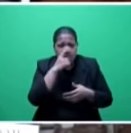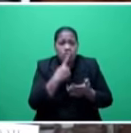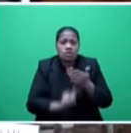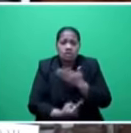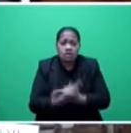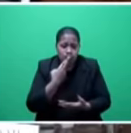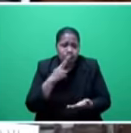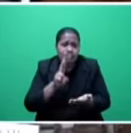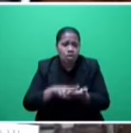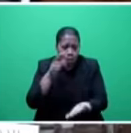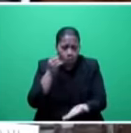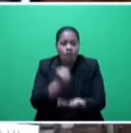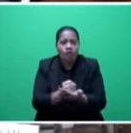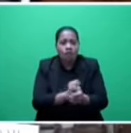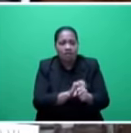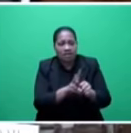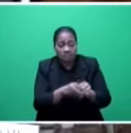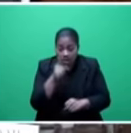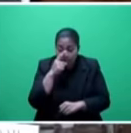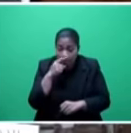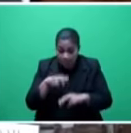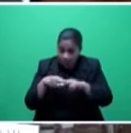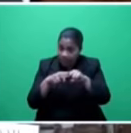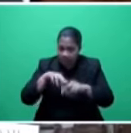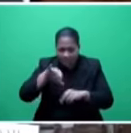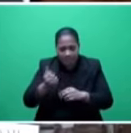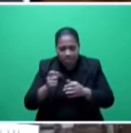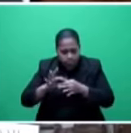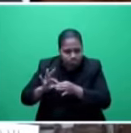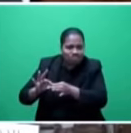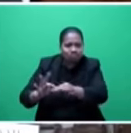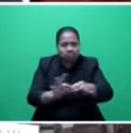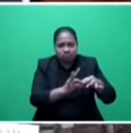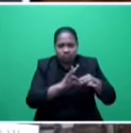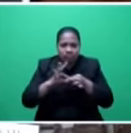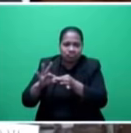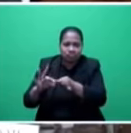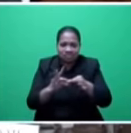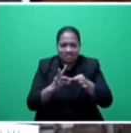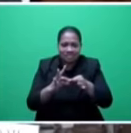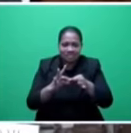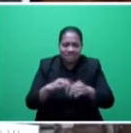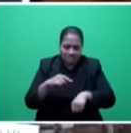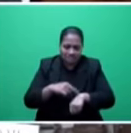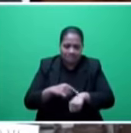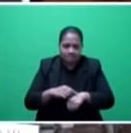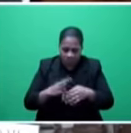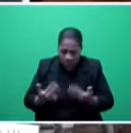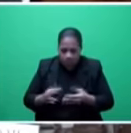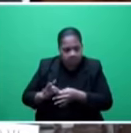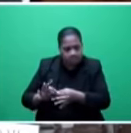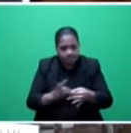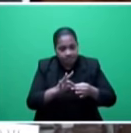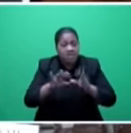confirmed. The people of Fiji must unite and stand together in these trying times. Indeed, the